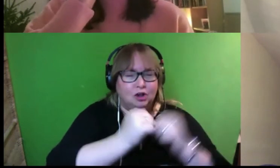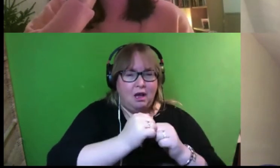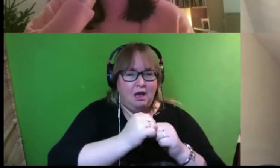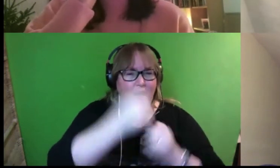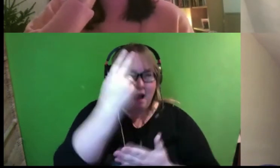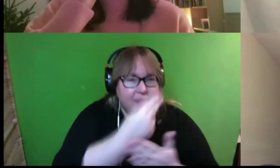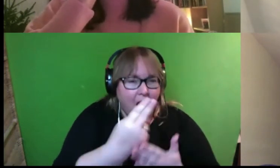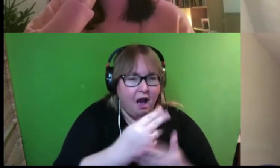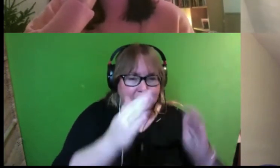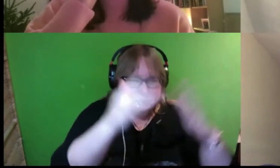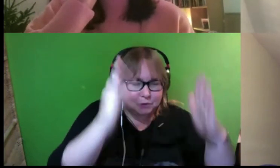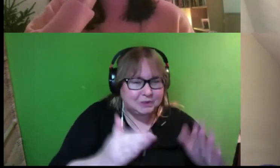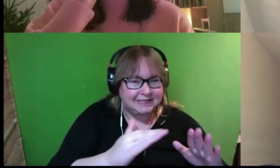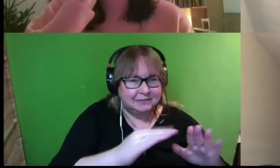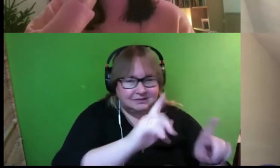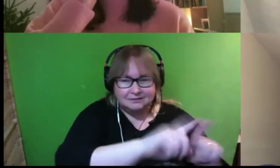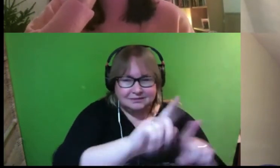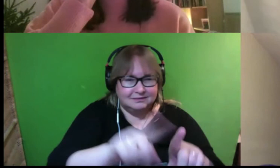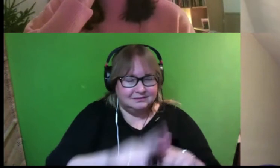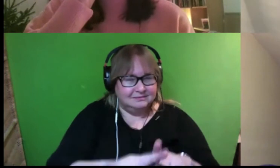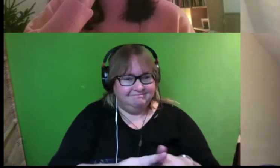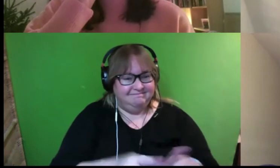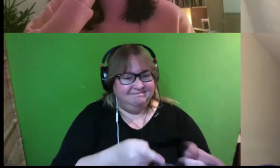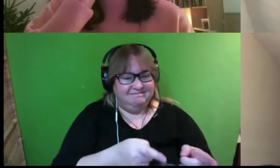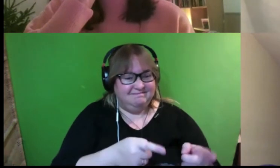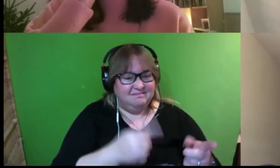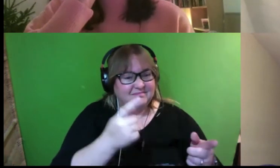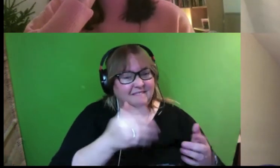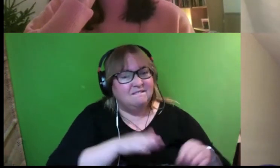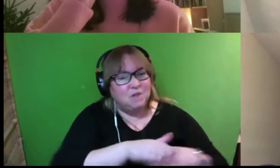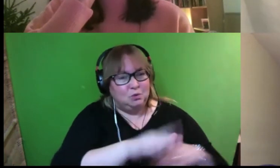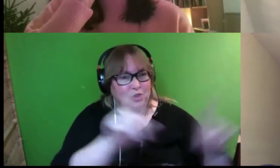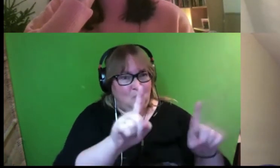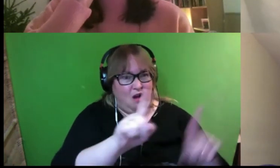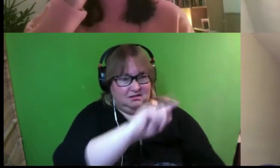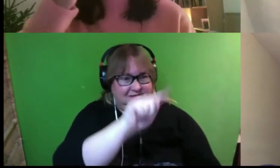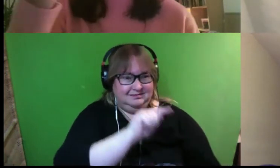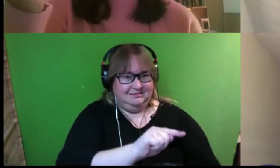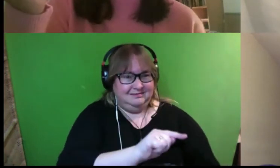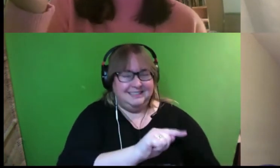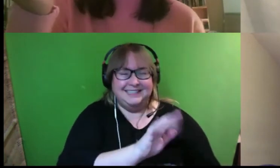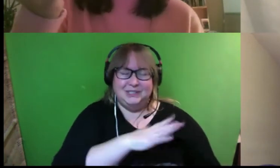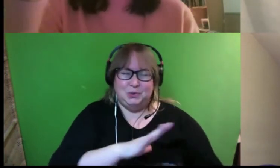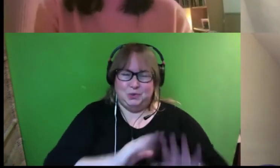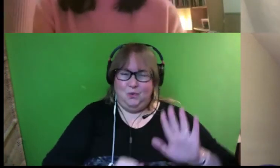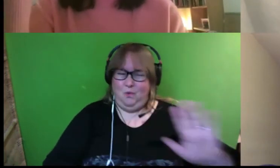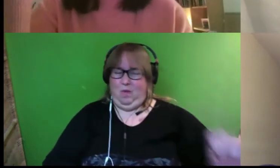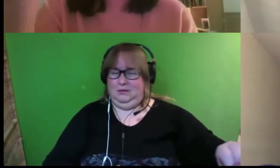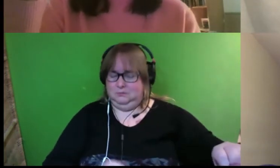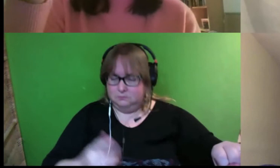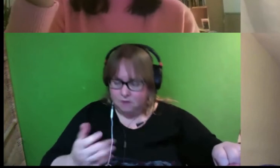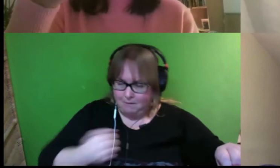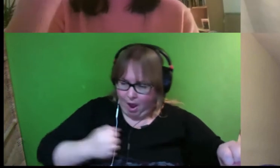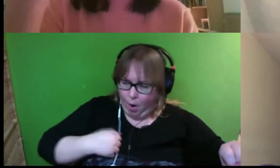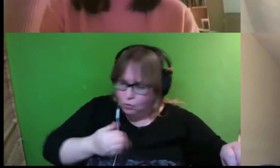what does it mean to set our own terms at this point? And again, like, who would have share that embarrassing